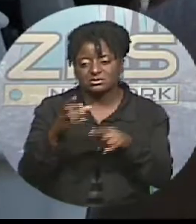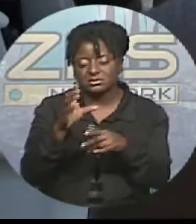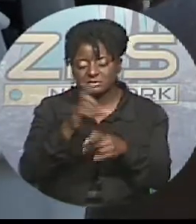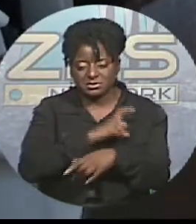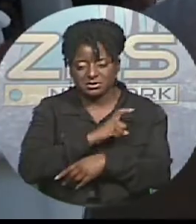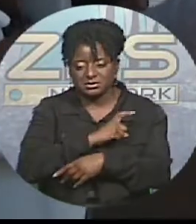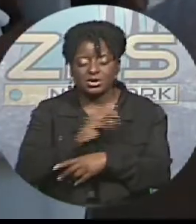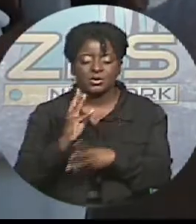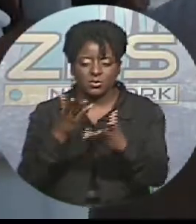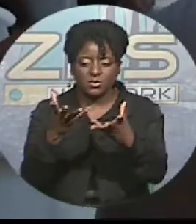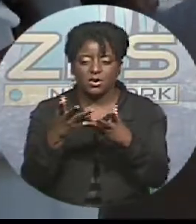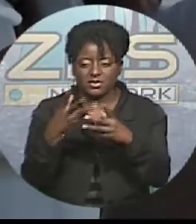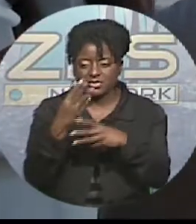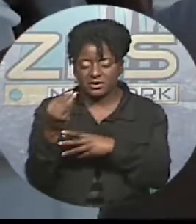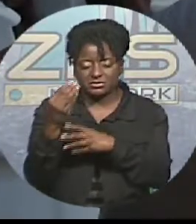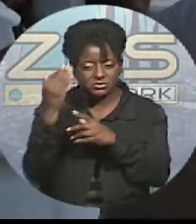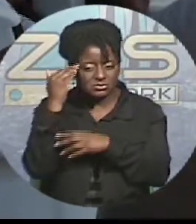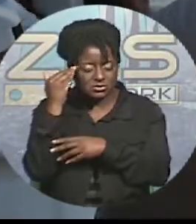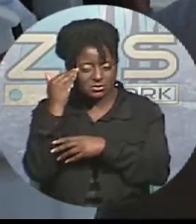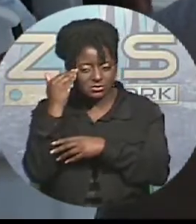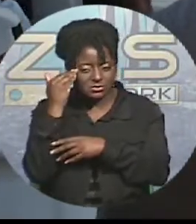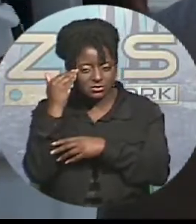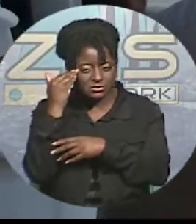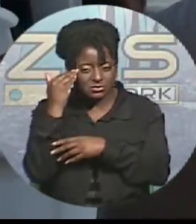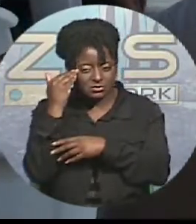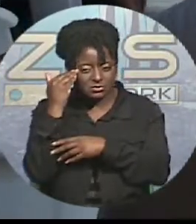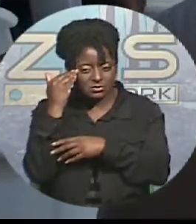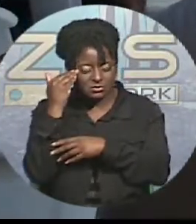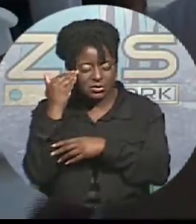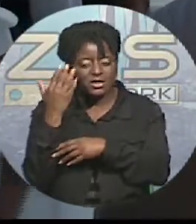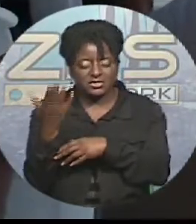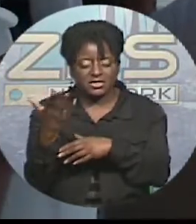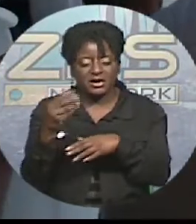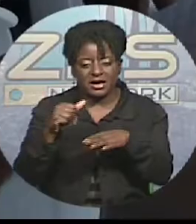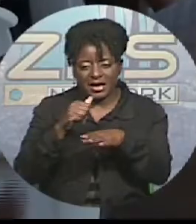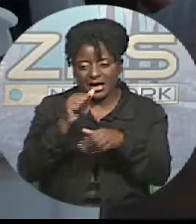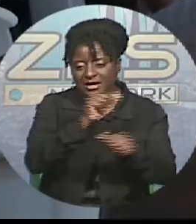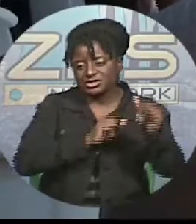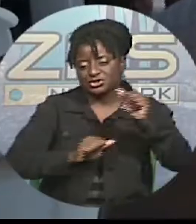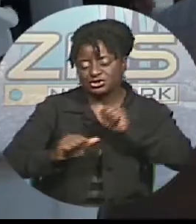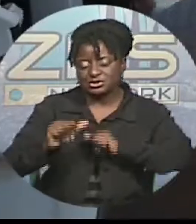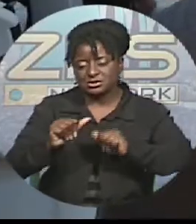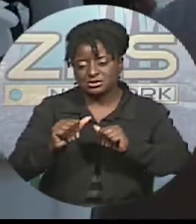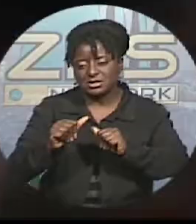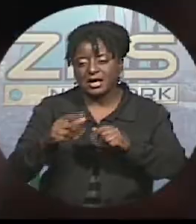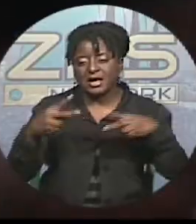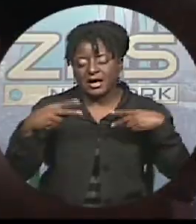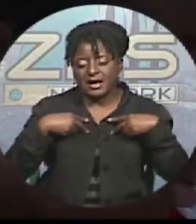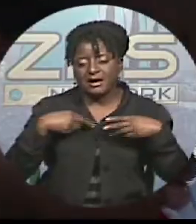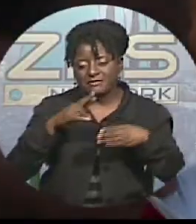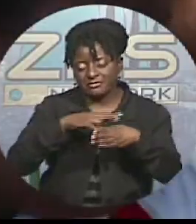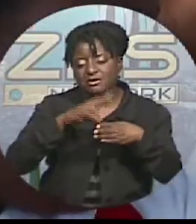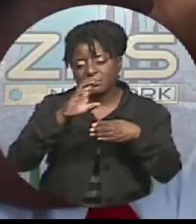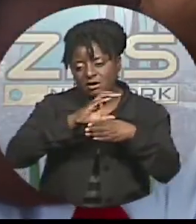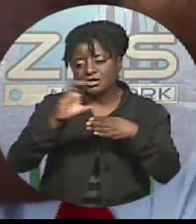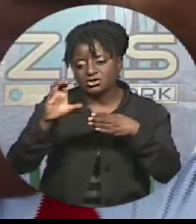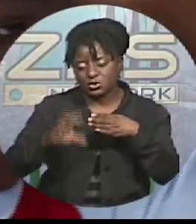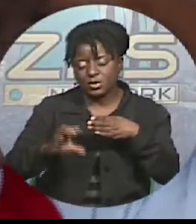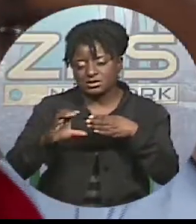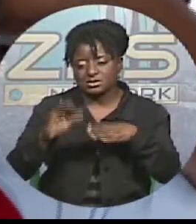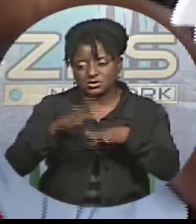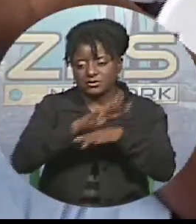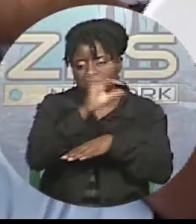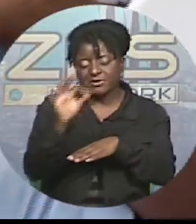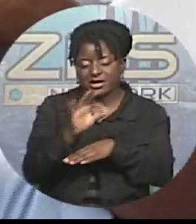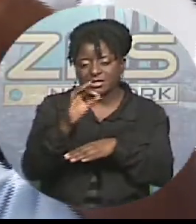them to just be aware of their actions, because these actions have consequences. Now on Friday, students from the